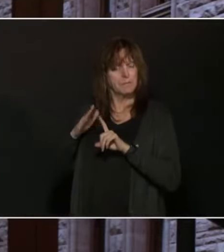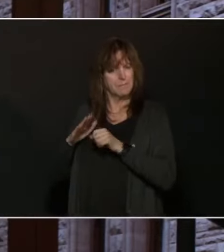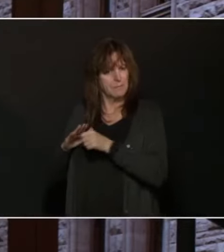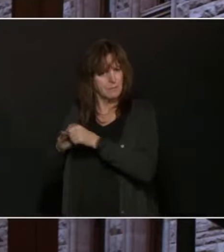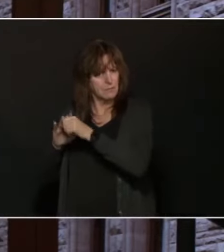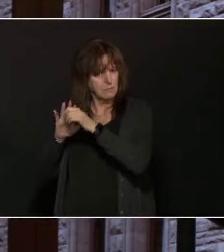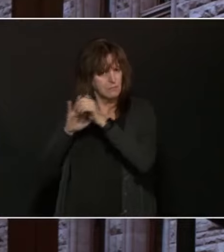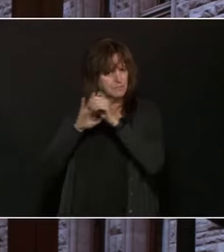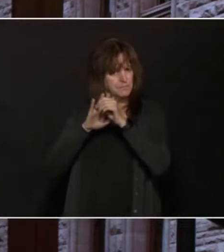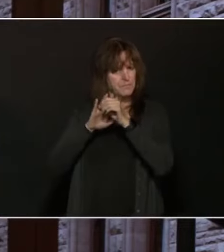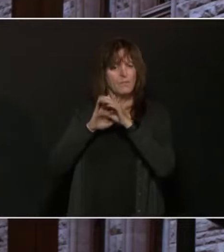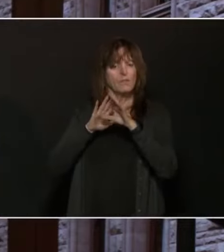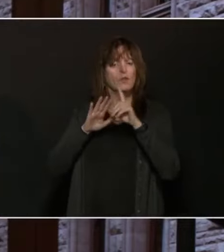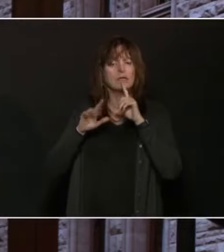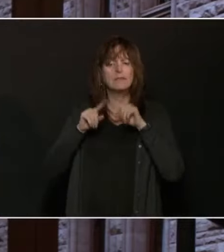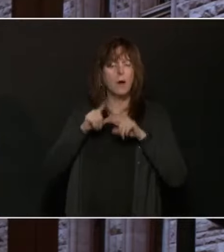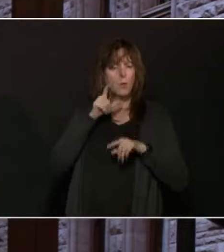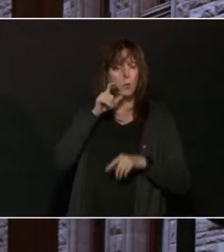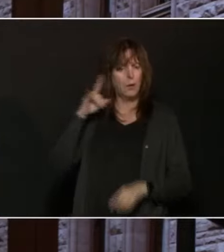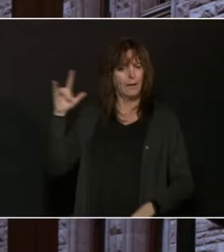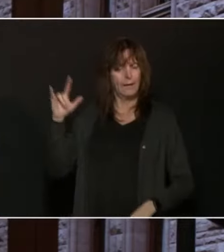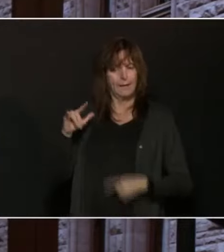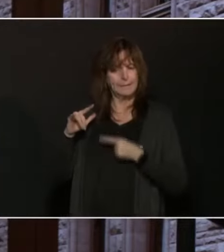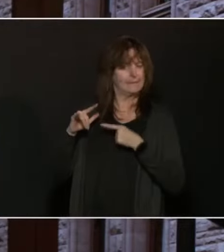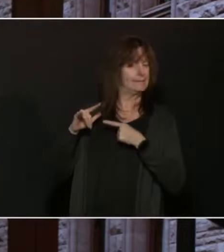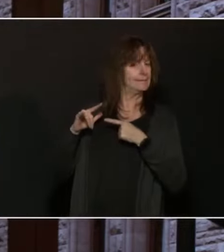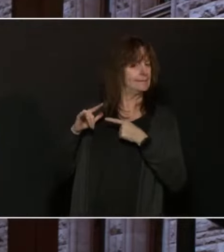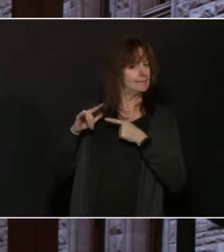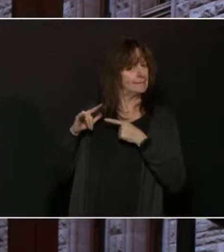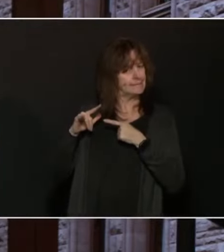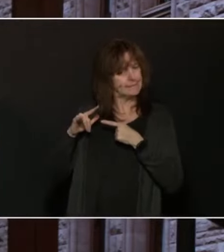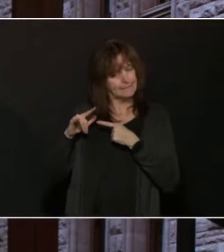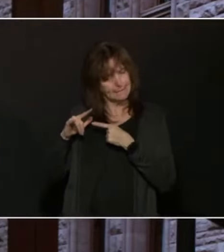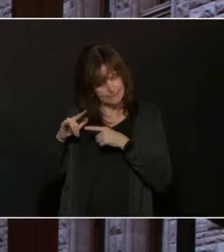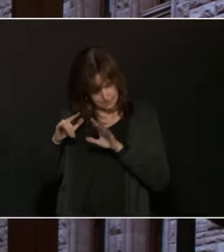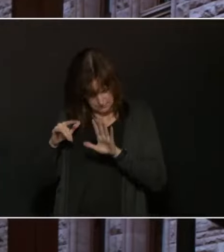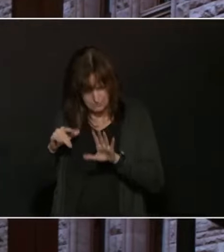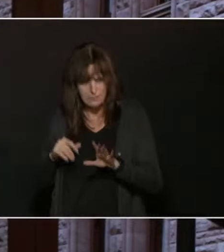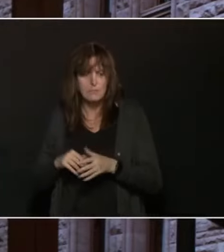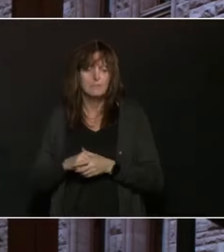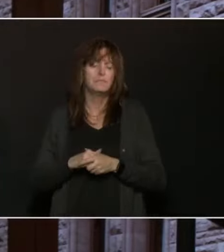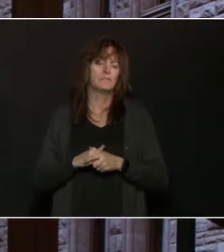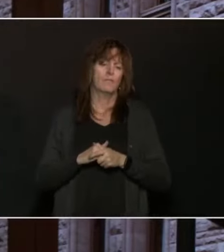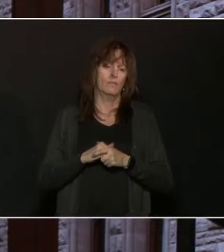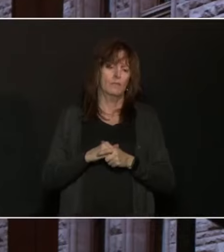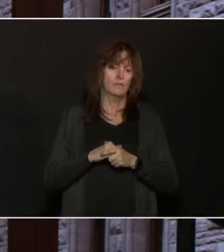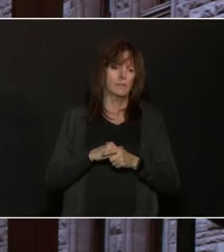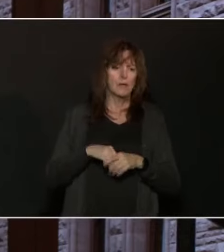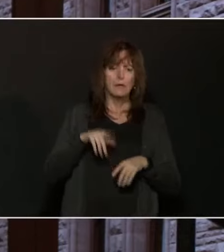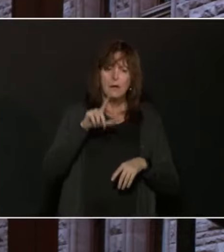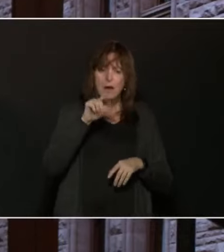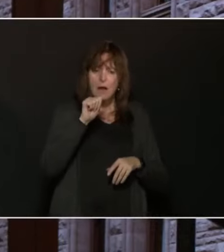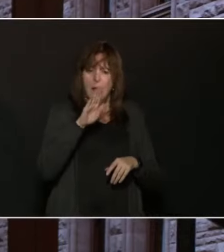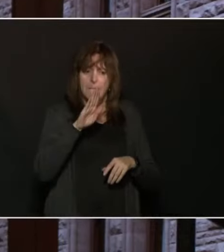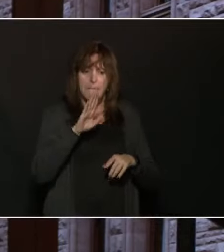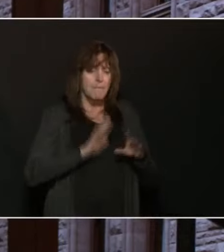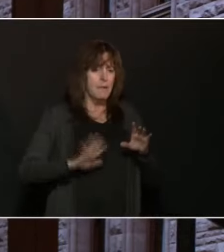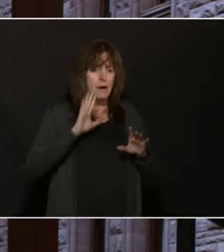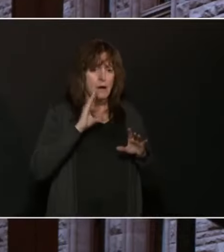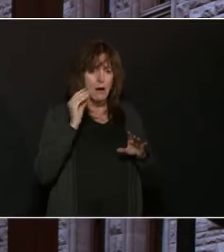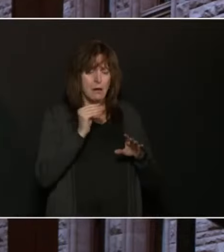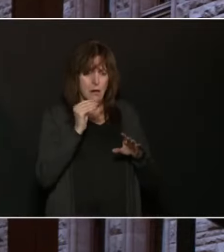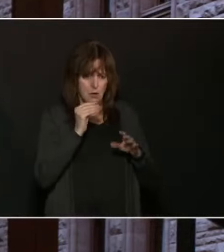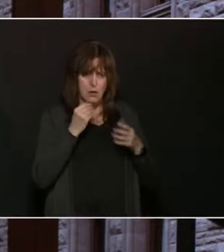history. And then I'd be happy to say that our lab in Ontario has developed a